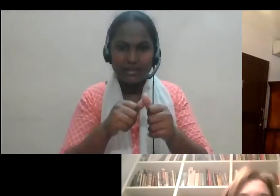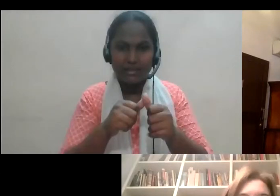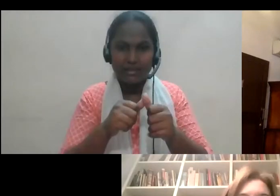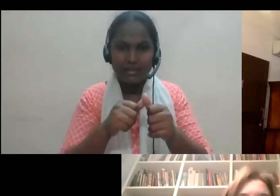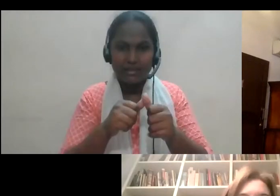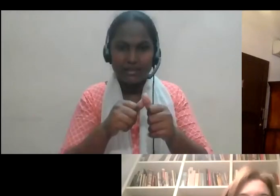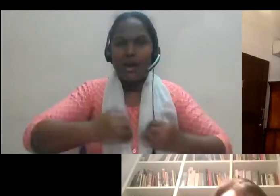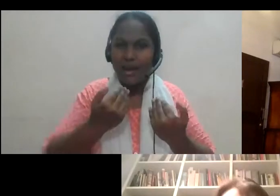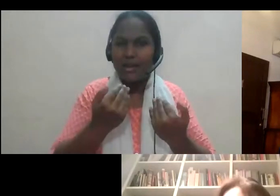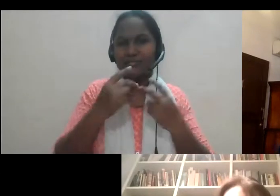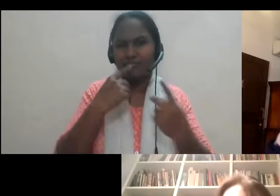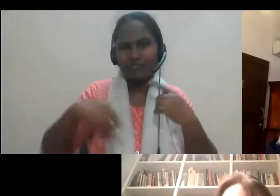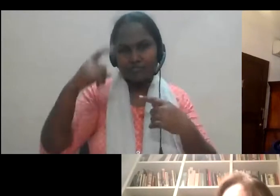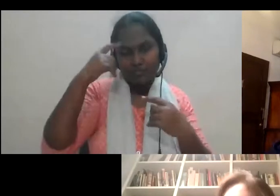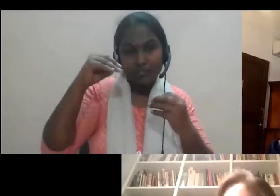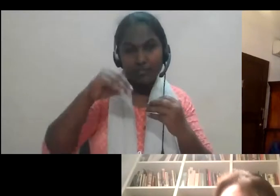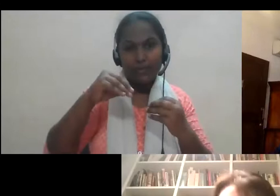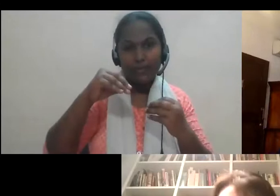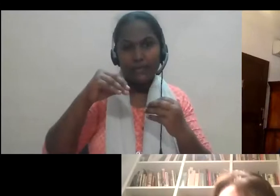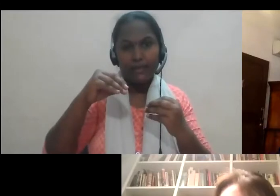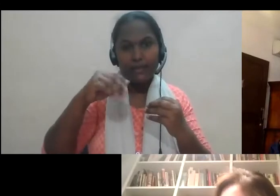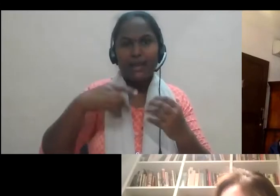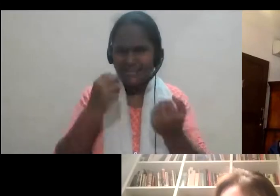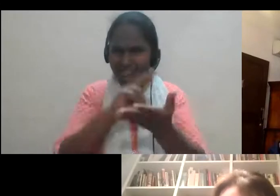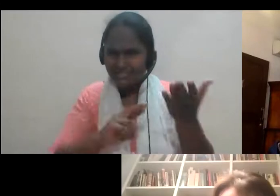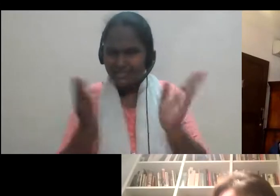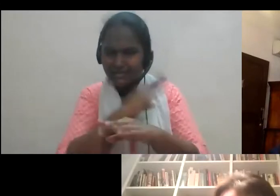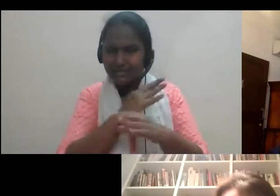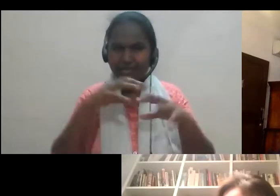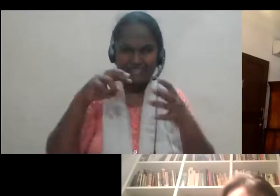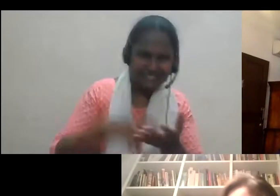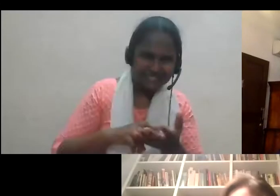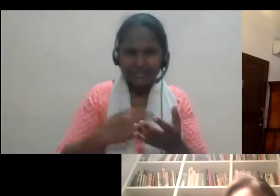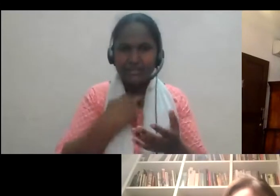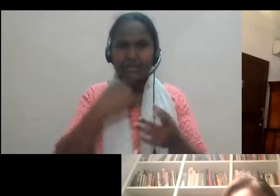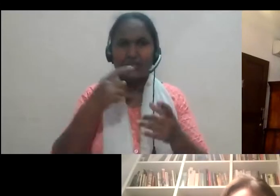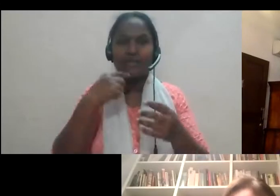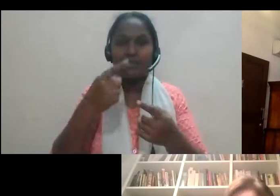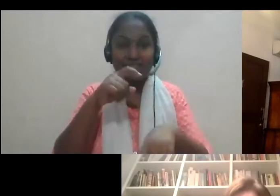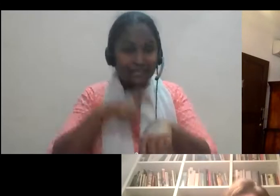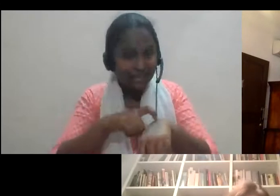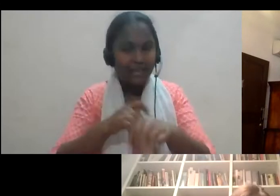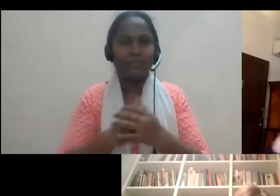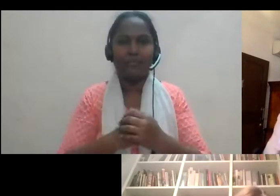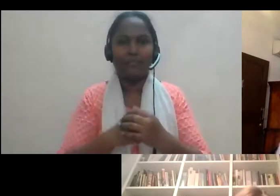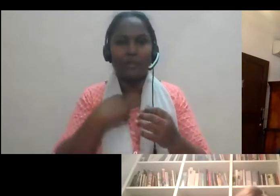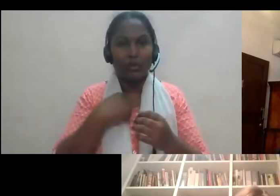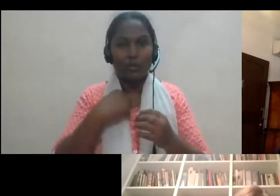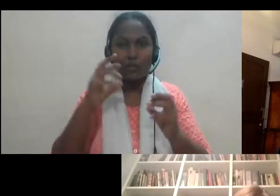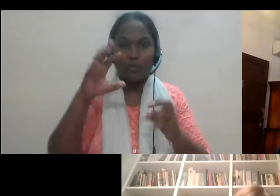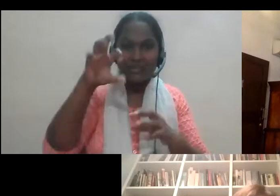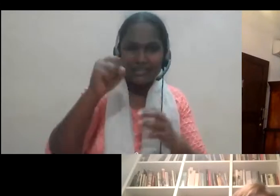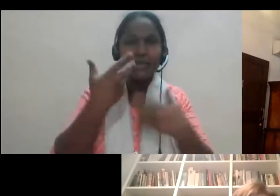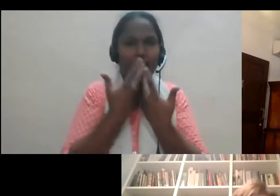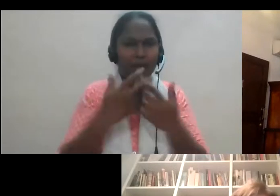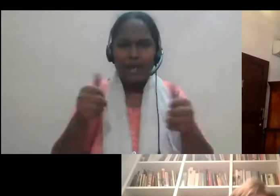and you had to resist. I read something which I was really struck by, which you said of that time, and I quote you: